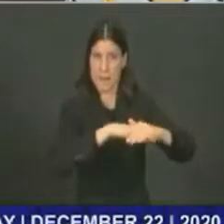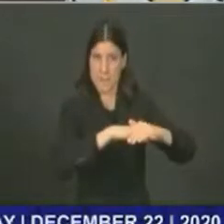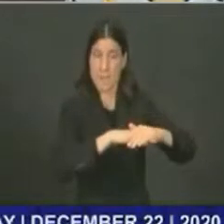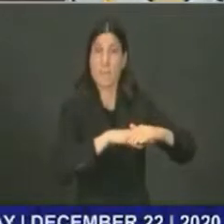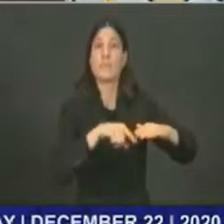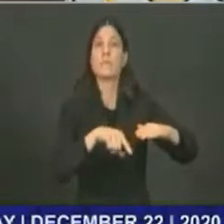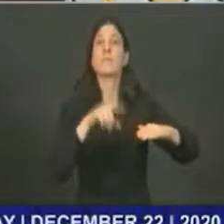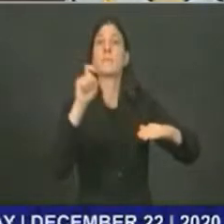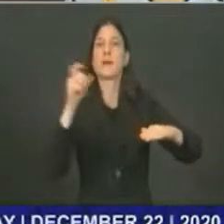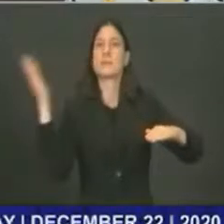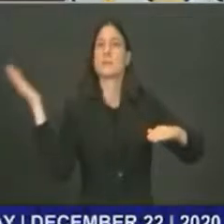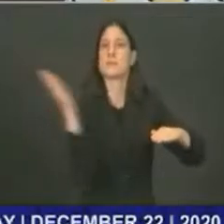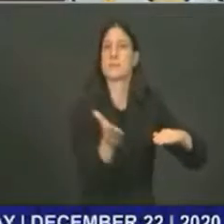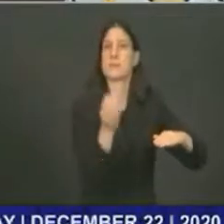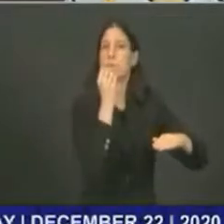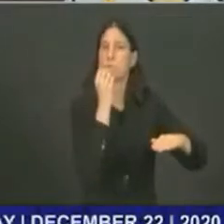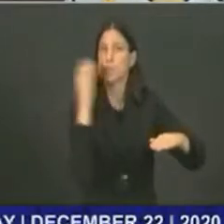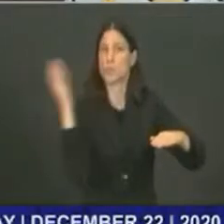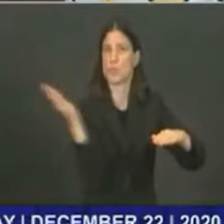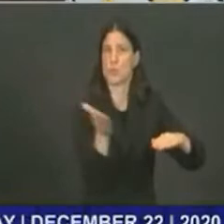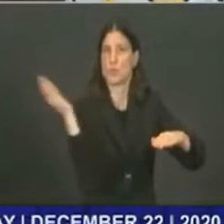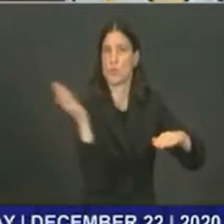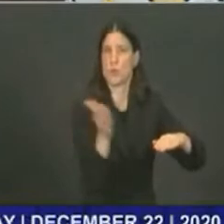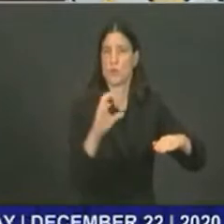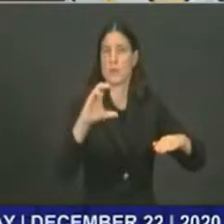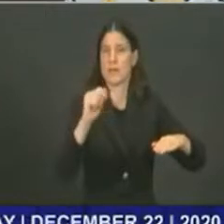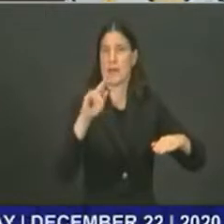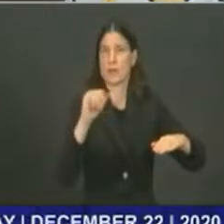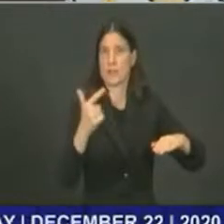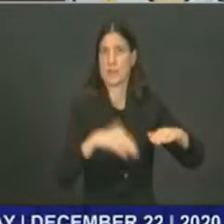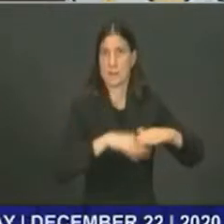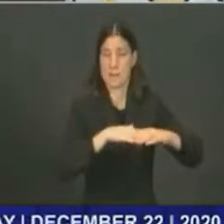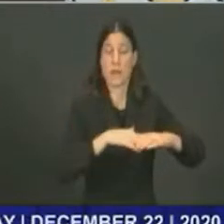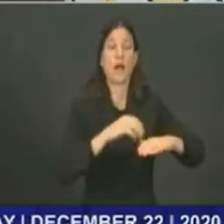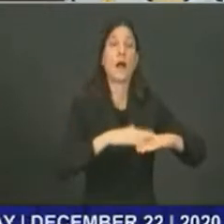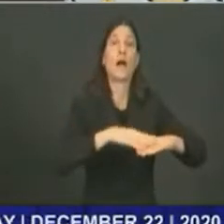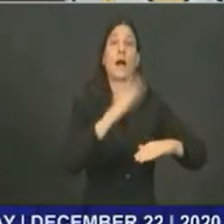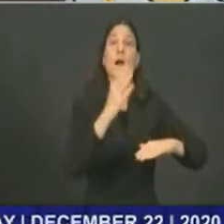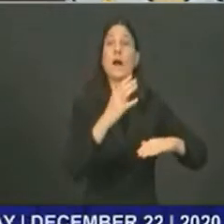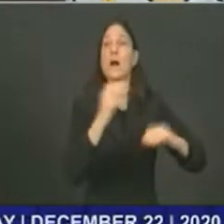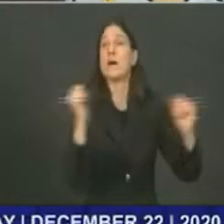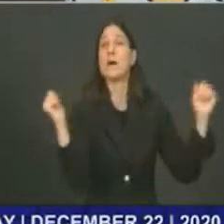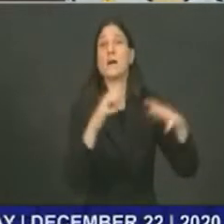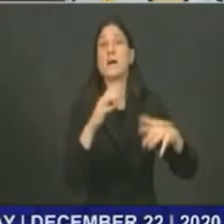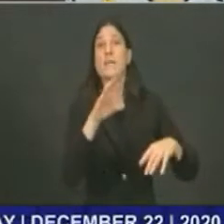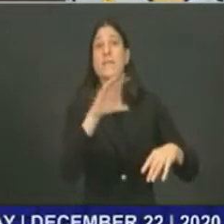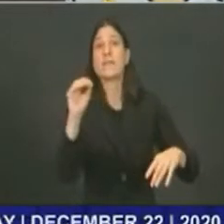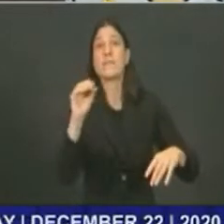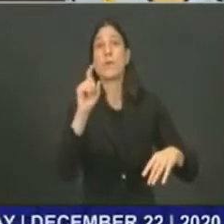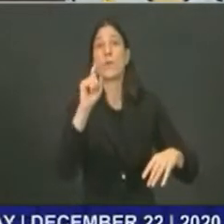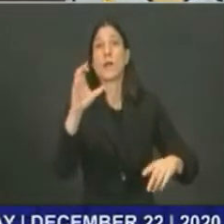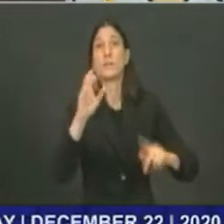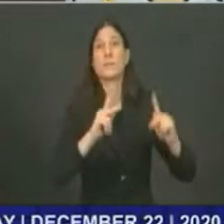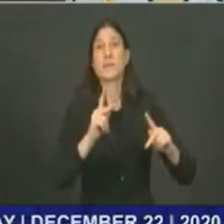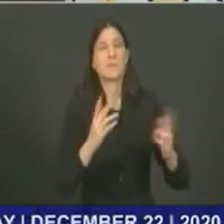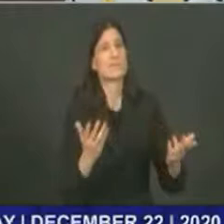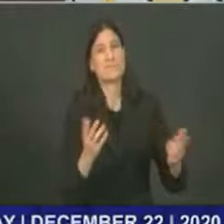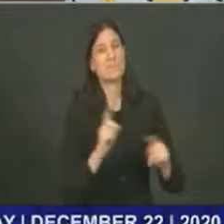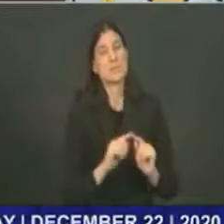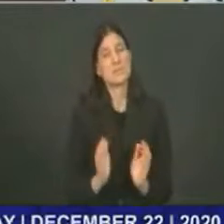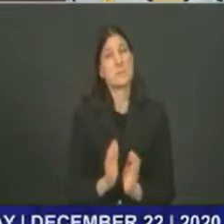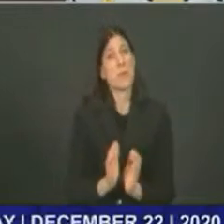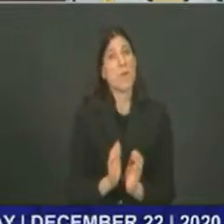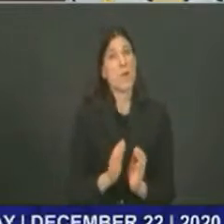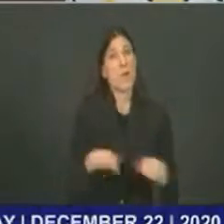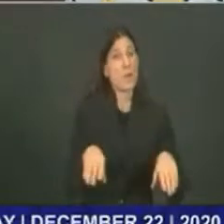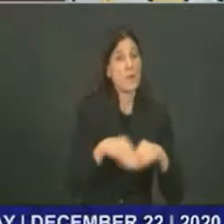specific guidelines. But in the midst of the public health crisis that we continue to be in, it's great. The last thing I'll say is